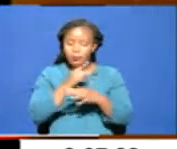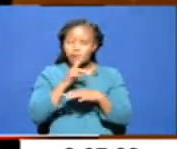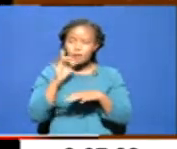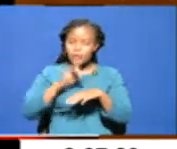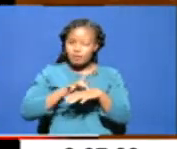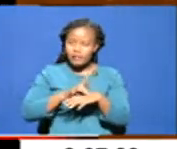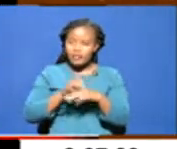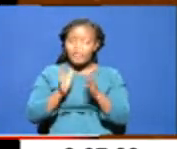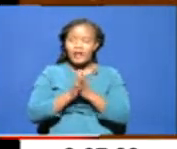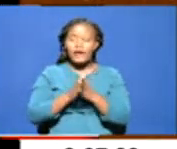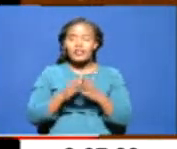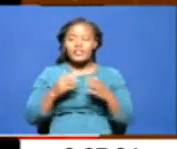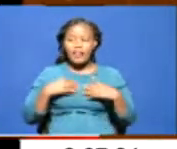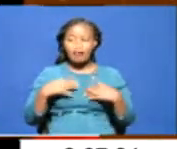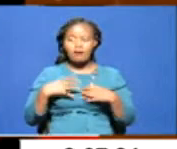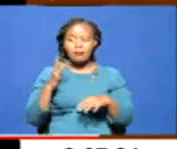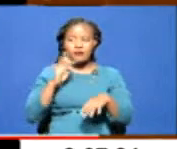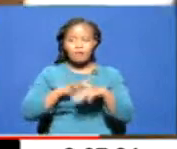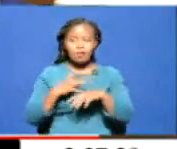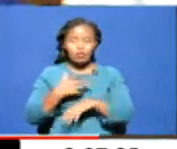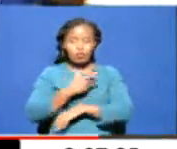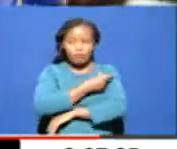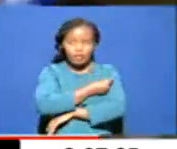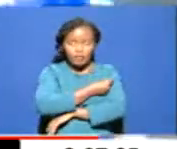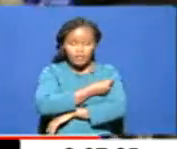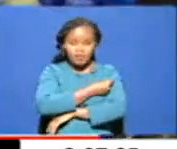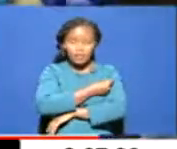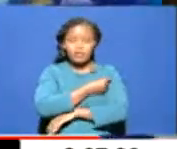of evading vaccine.